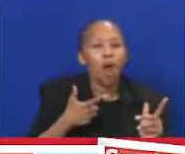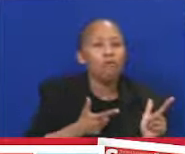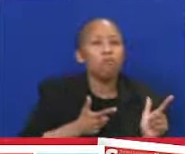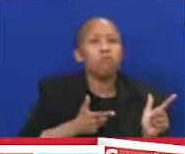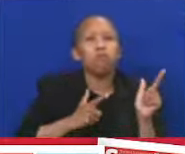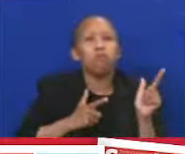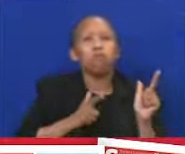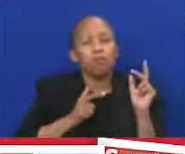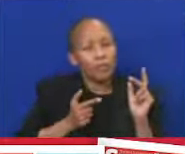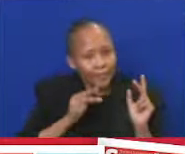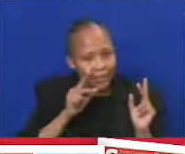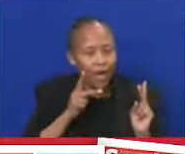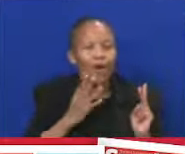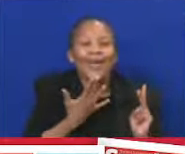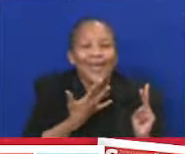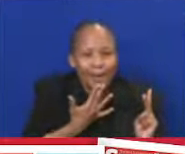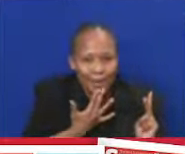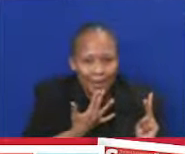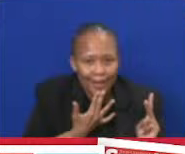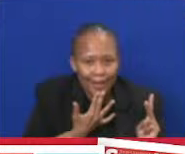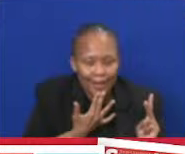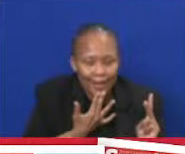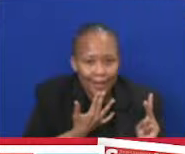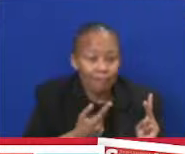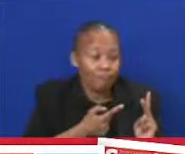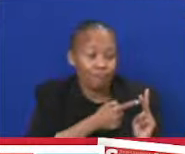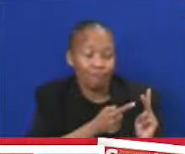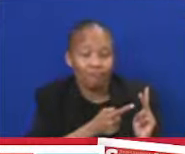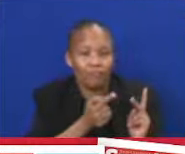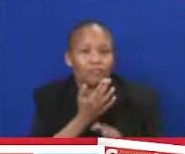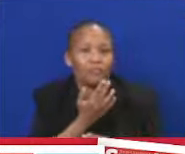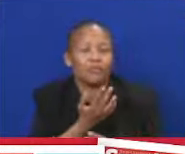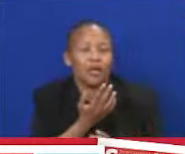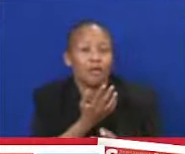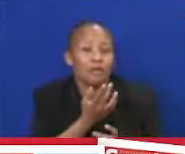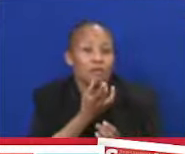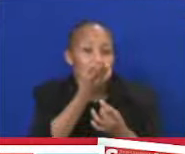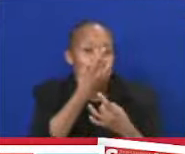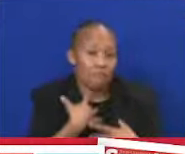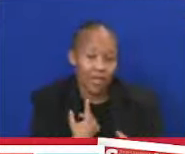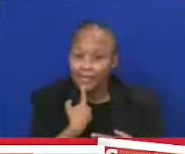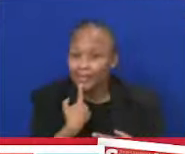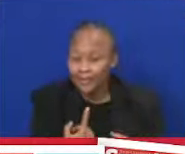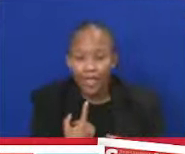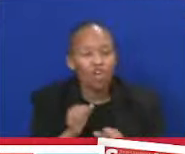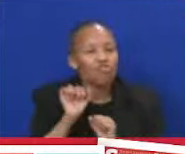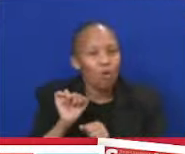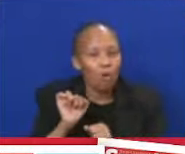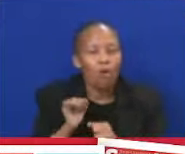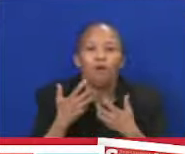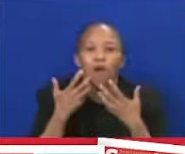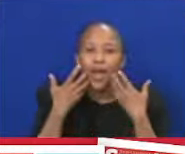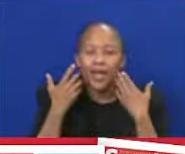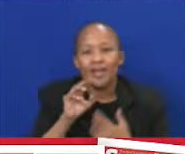that they were CAT VIP Security Company